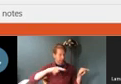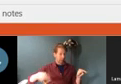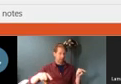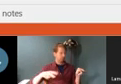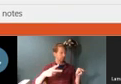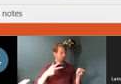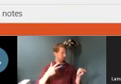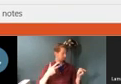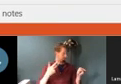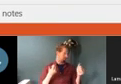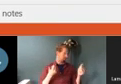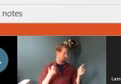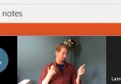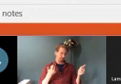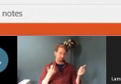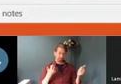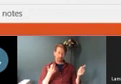analysis.